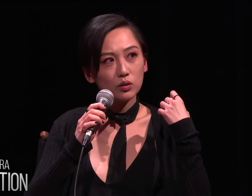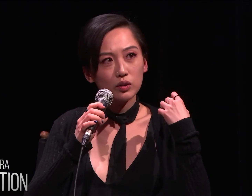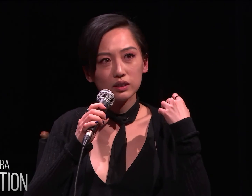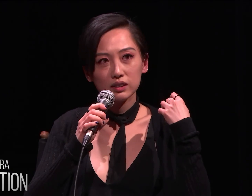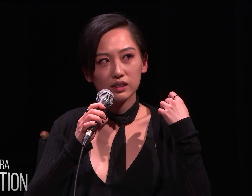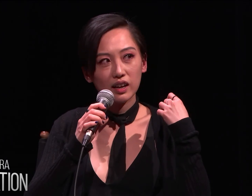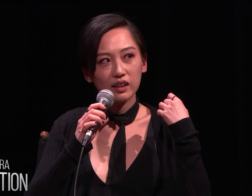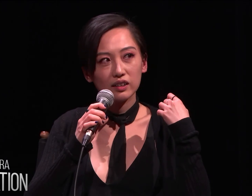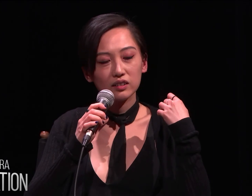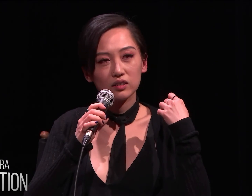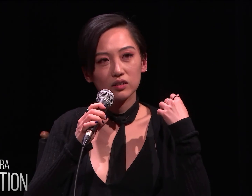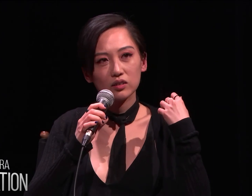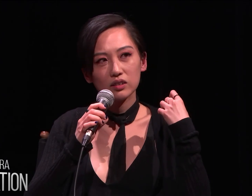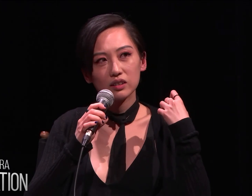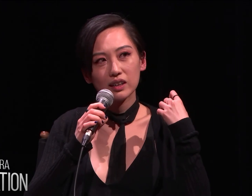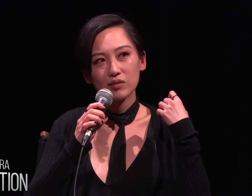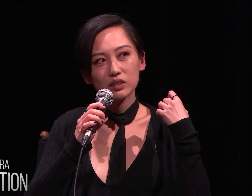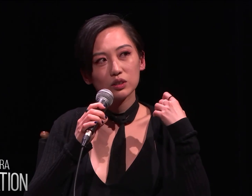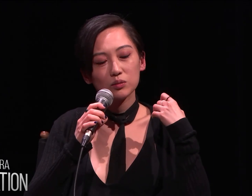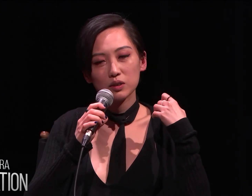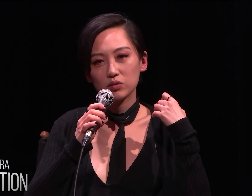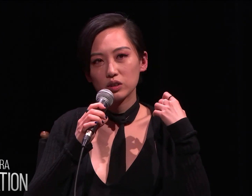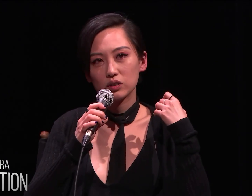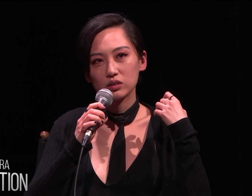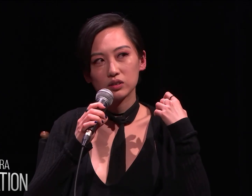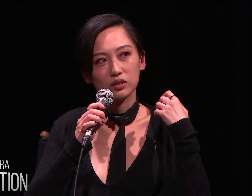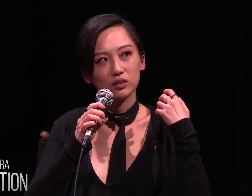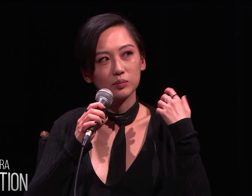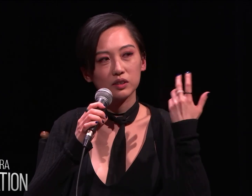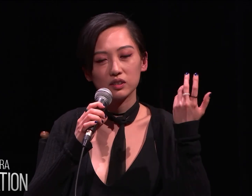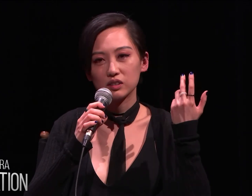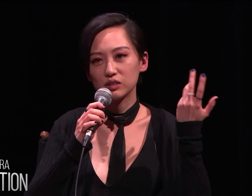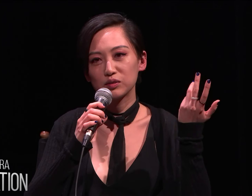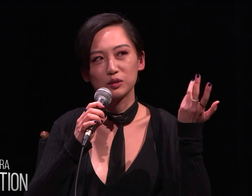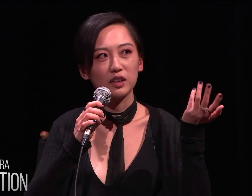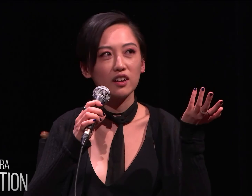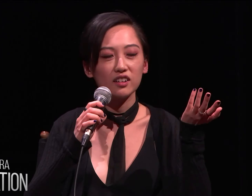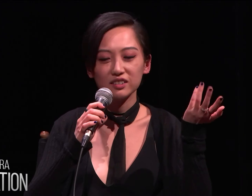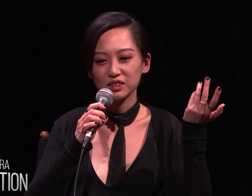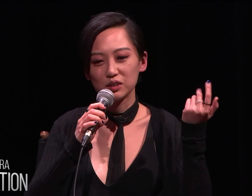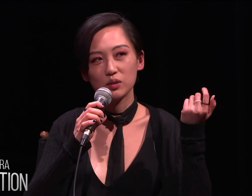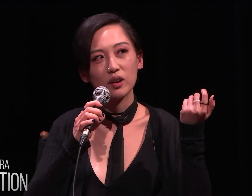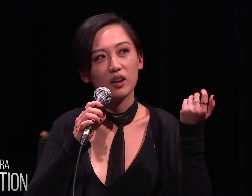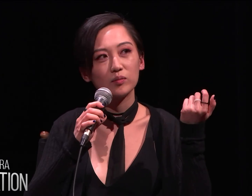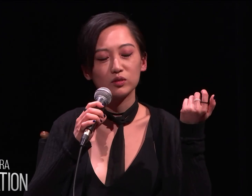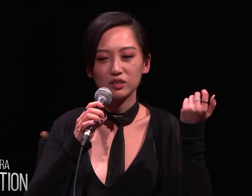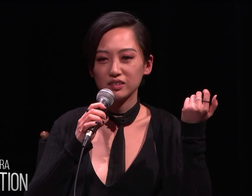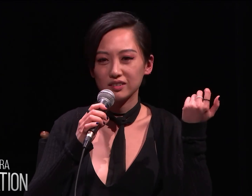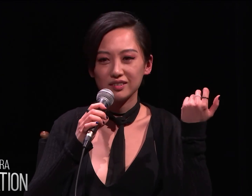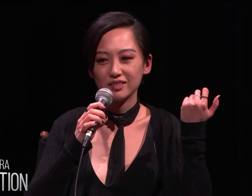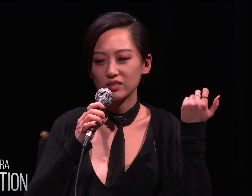So Chris and I can't really do much rehearsal because of no dialogue. So